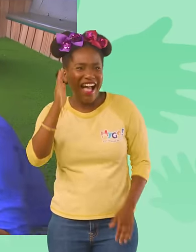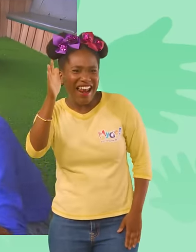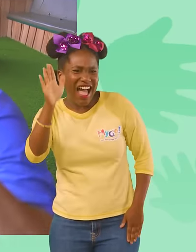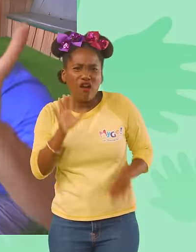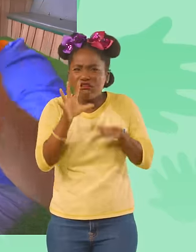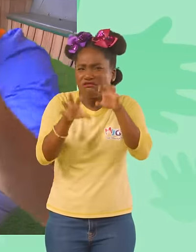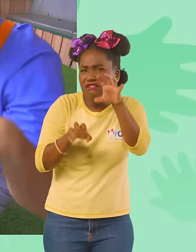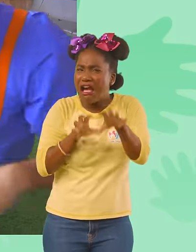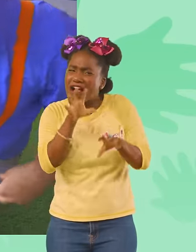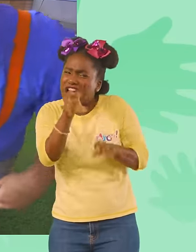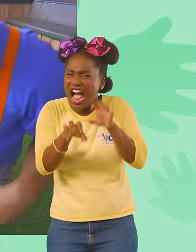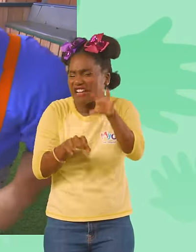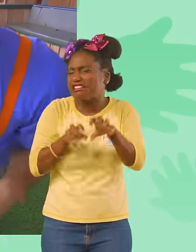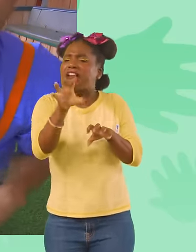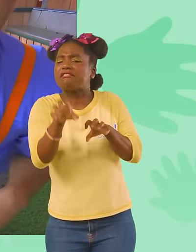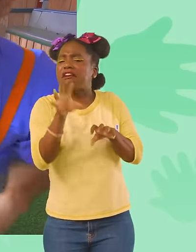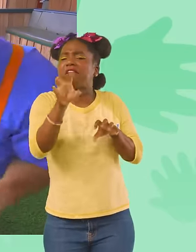Meow,